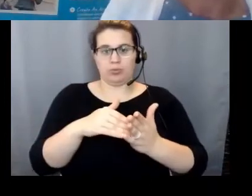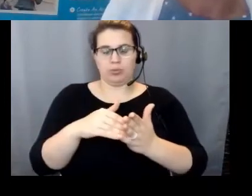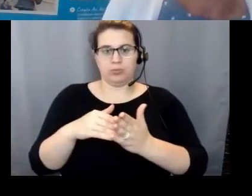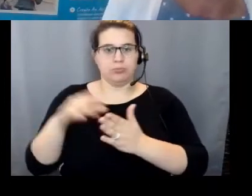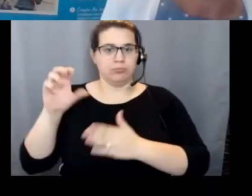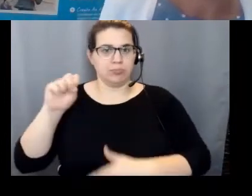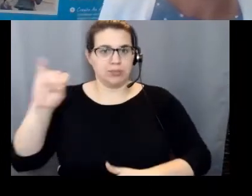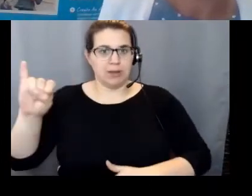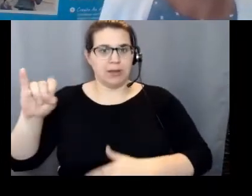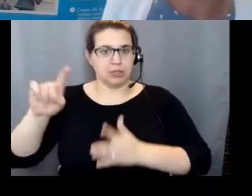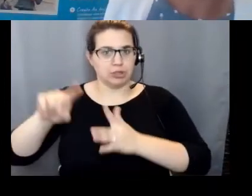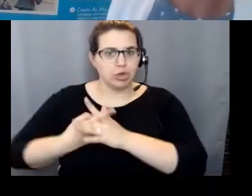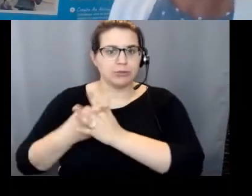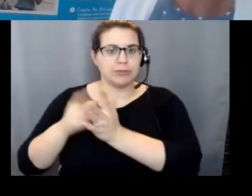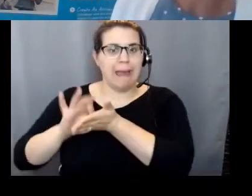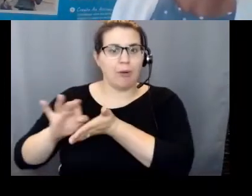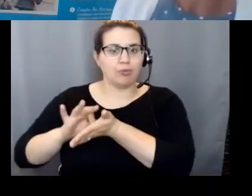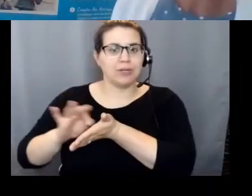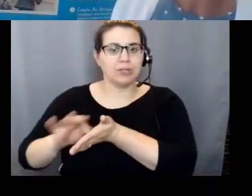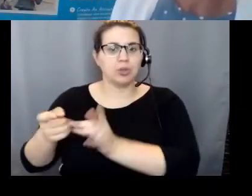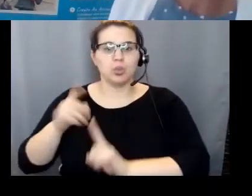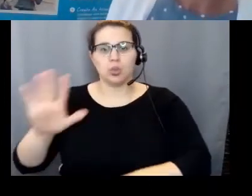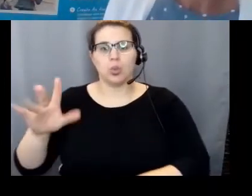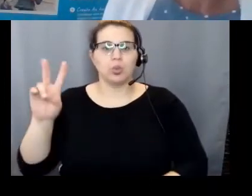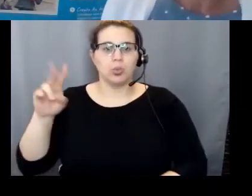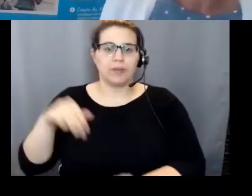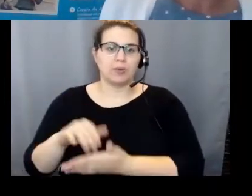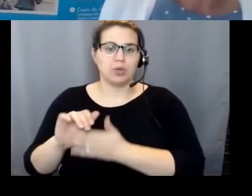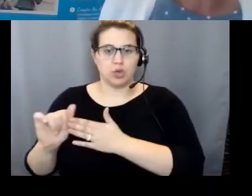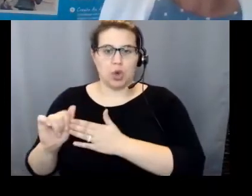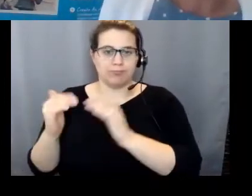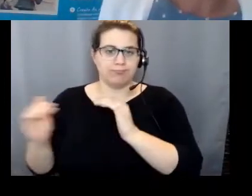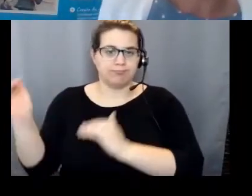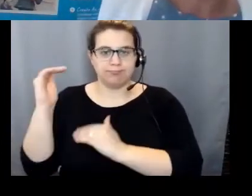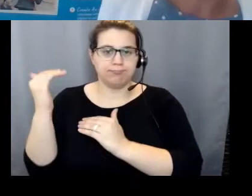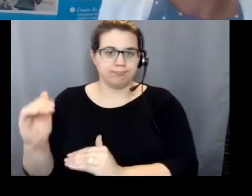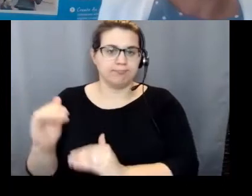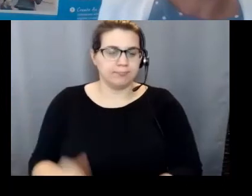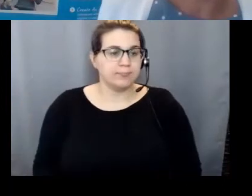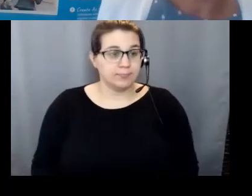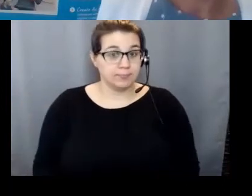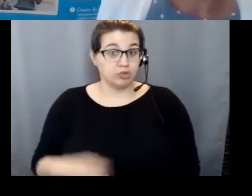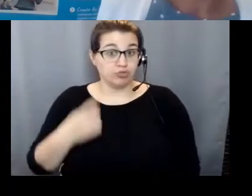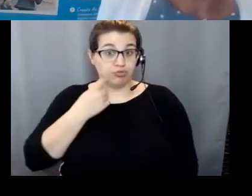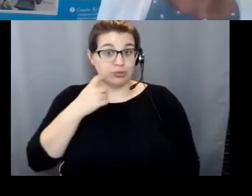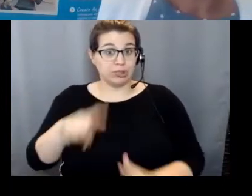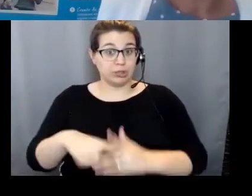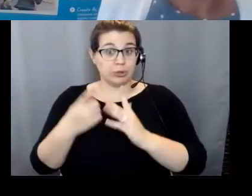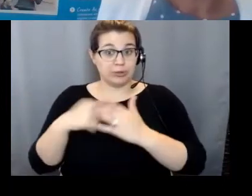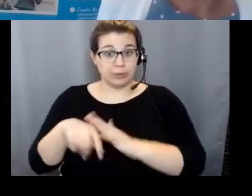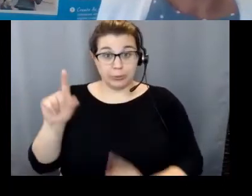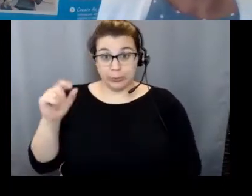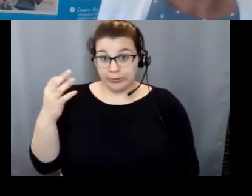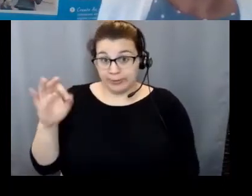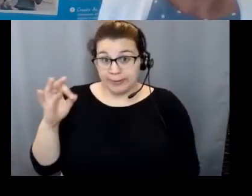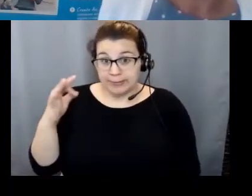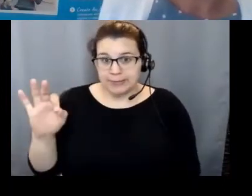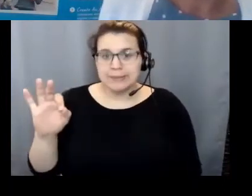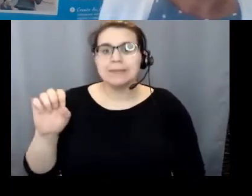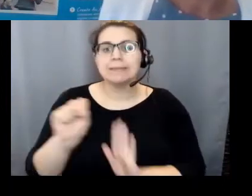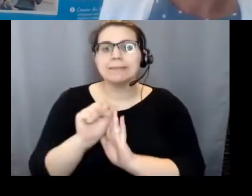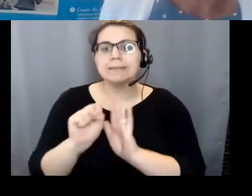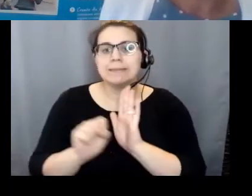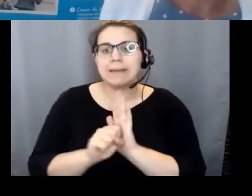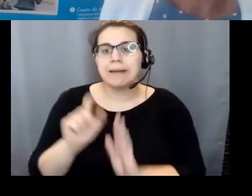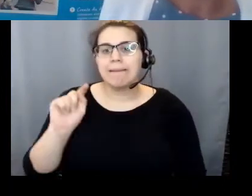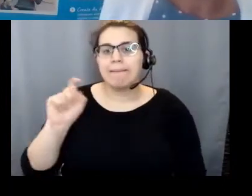towards that $2,000 asset limit. New as of 2019, there is a state tax deduction for